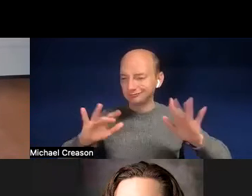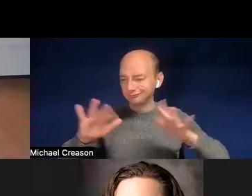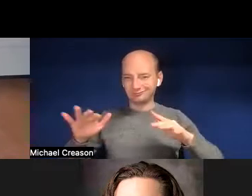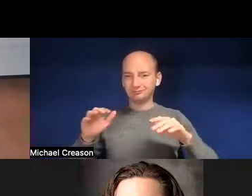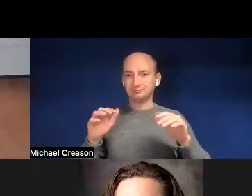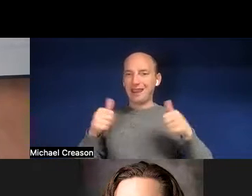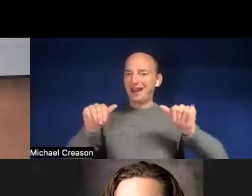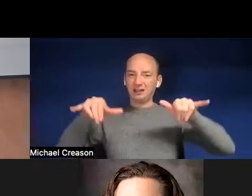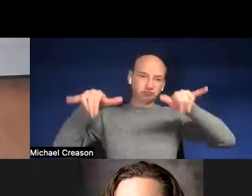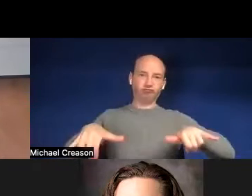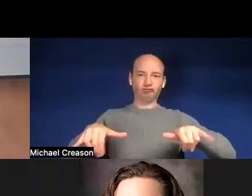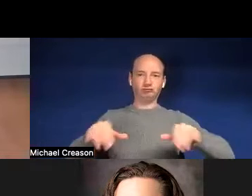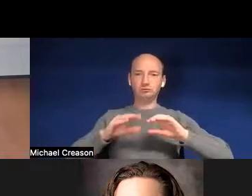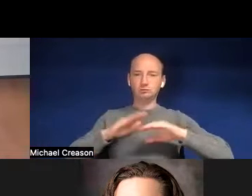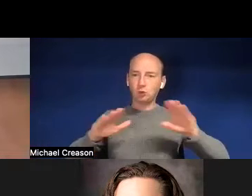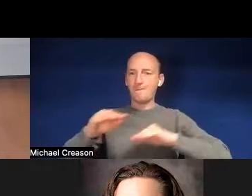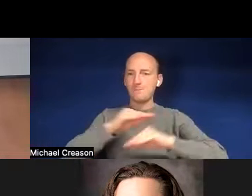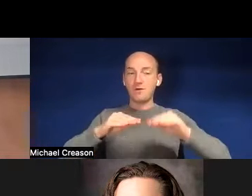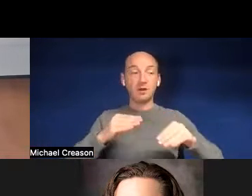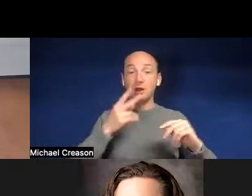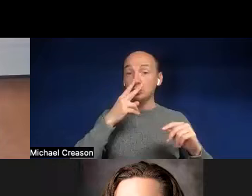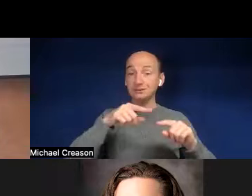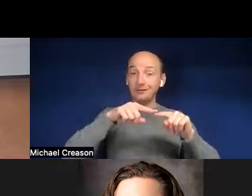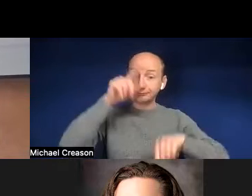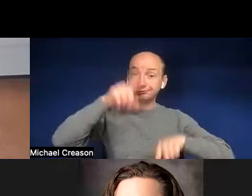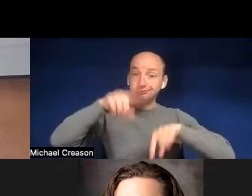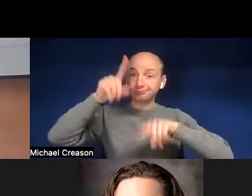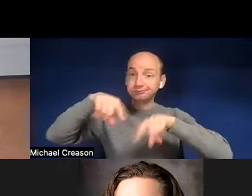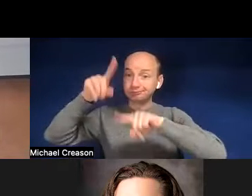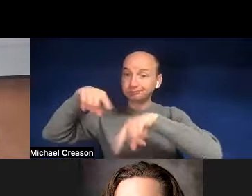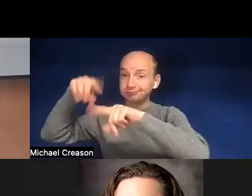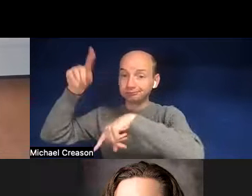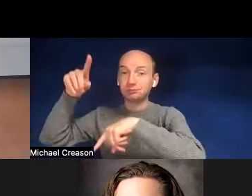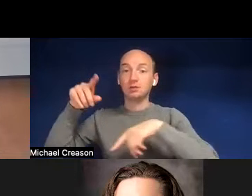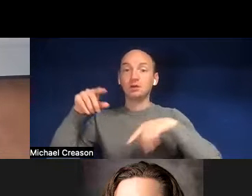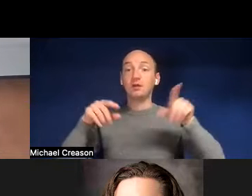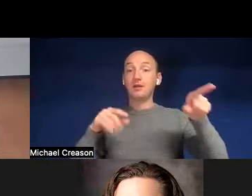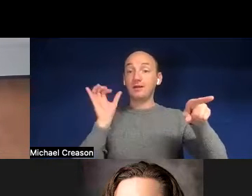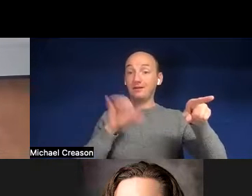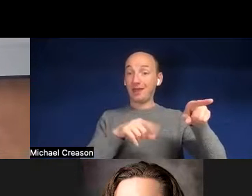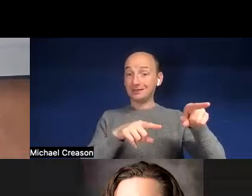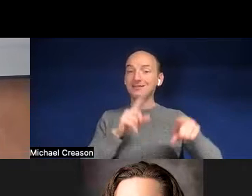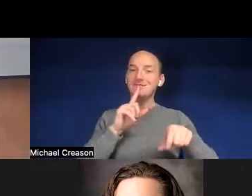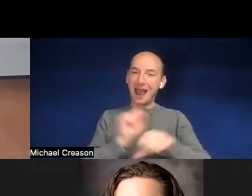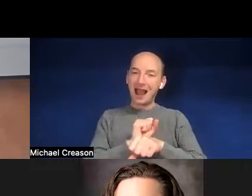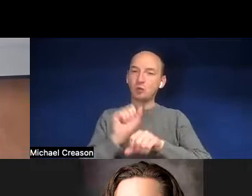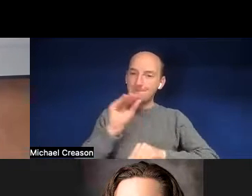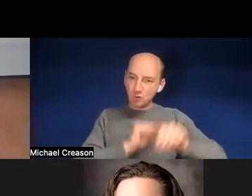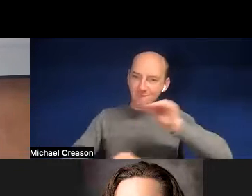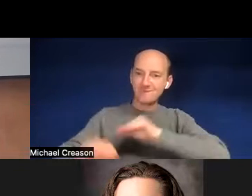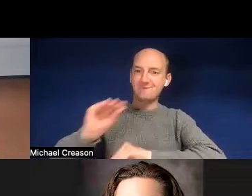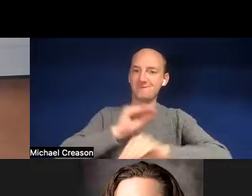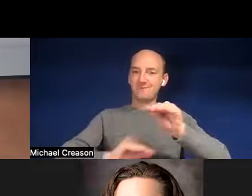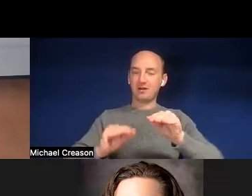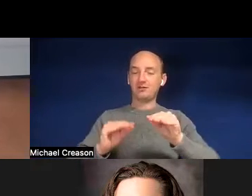And the squiggles that you see, which are up and downward, are the actual movements from